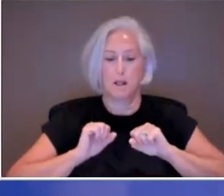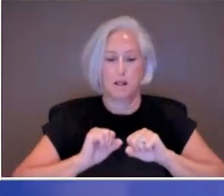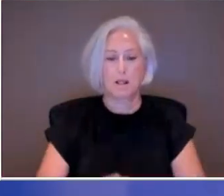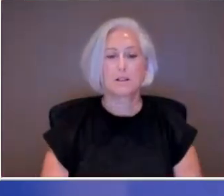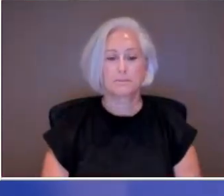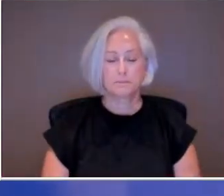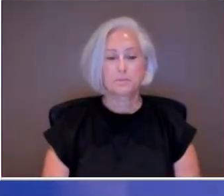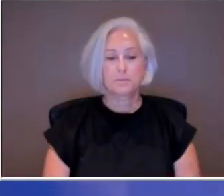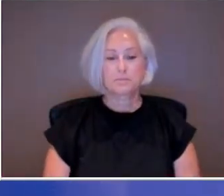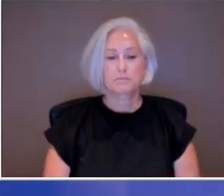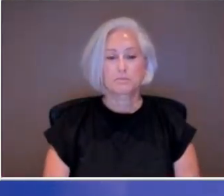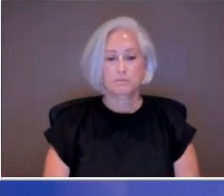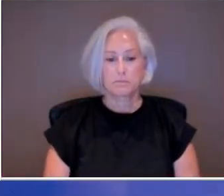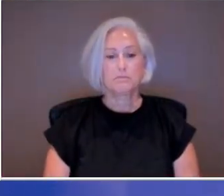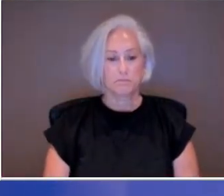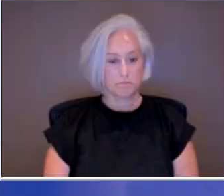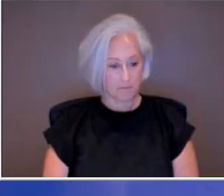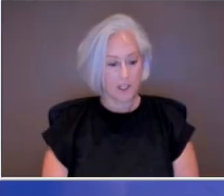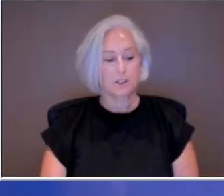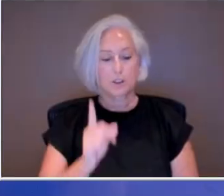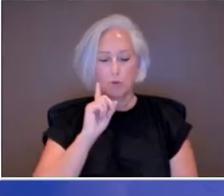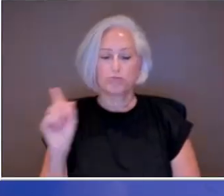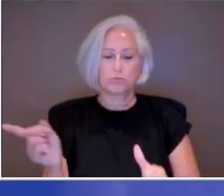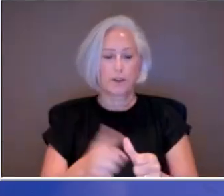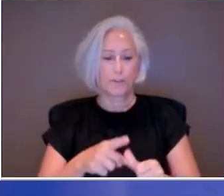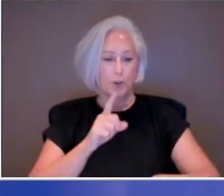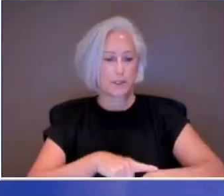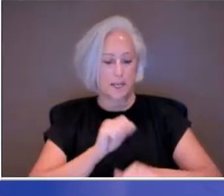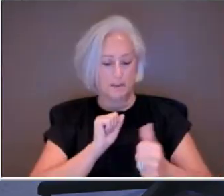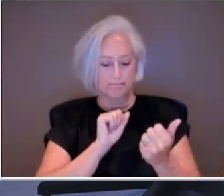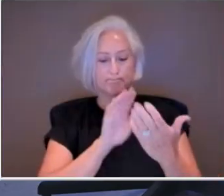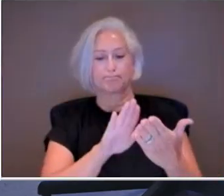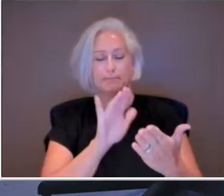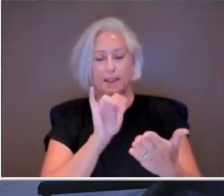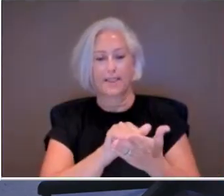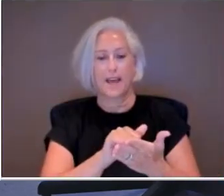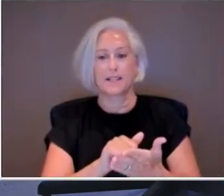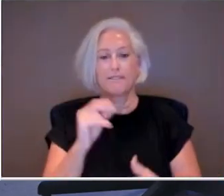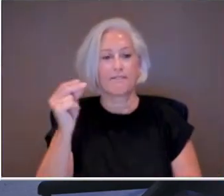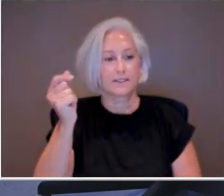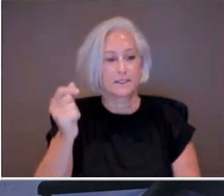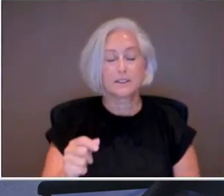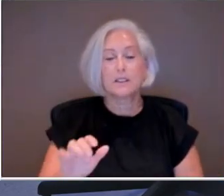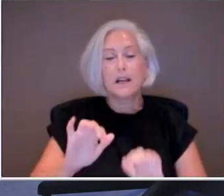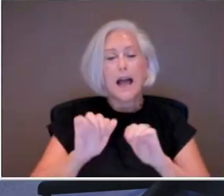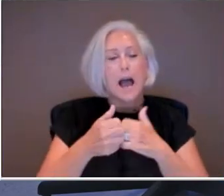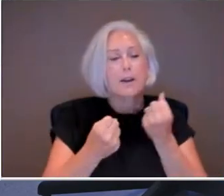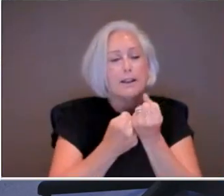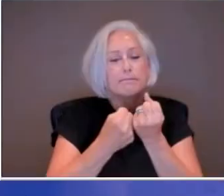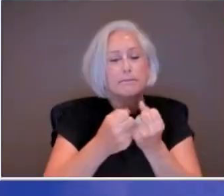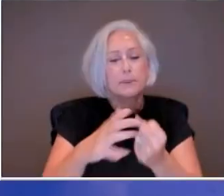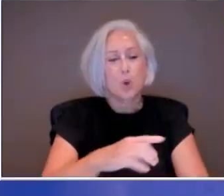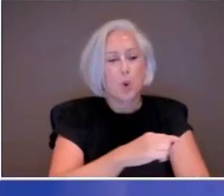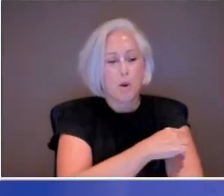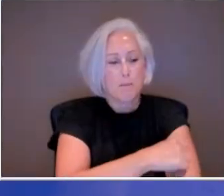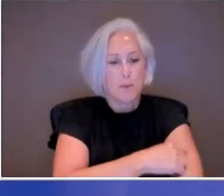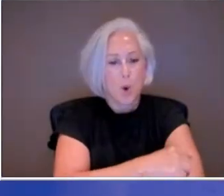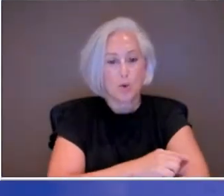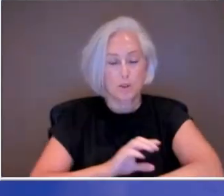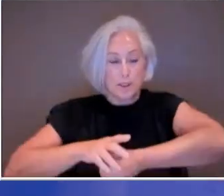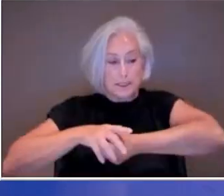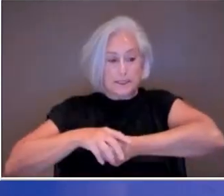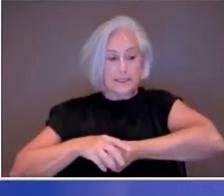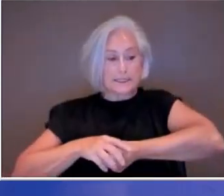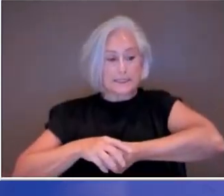So we addressed that quite quickly. How do they stabilize your arm? What do they do? So I was in a sling until I had the